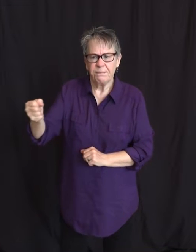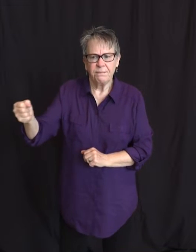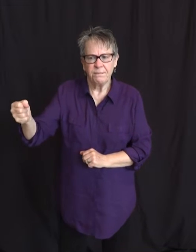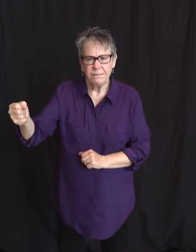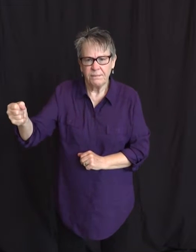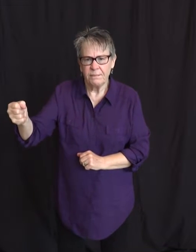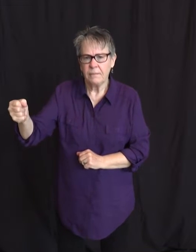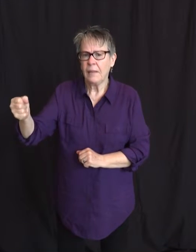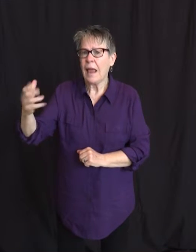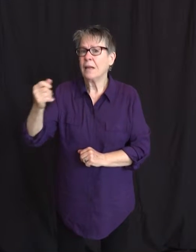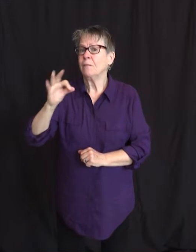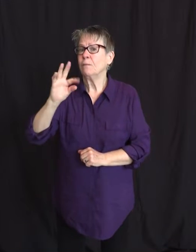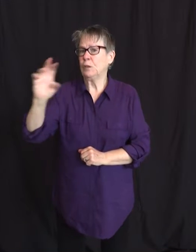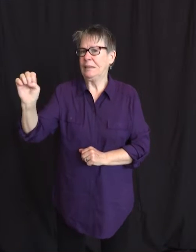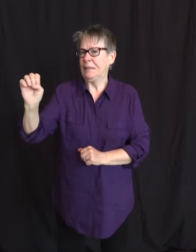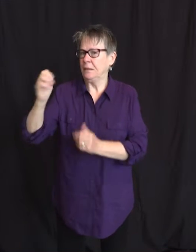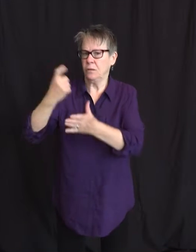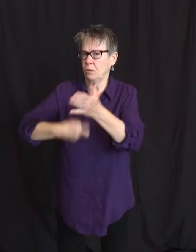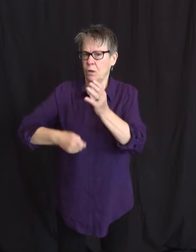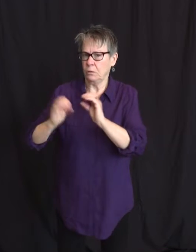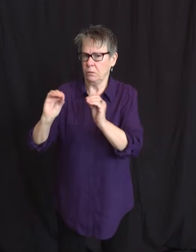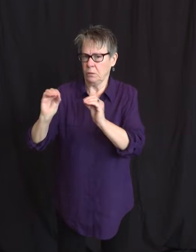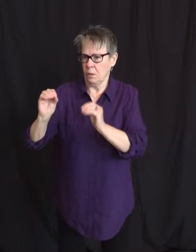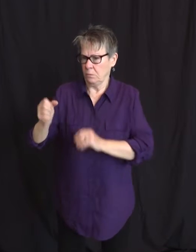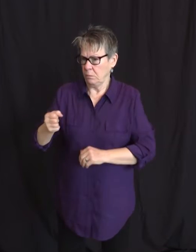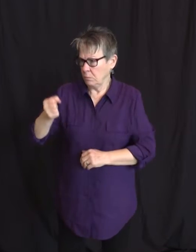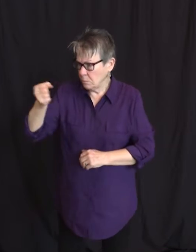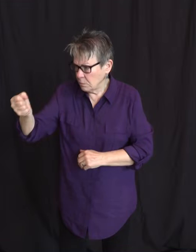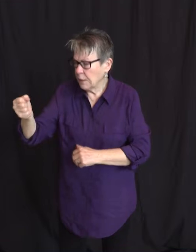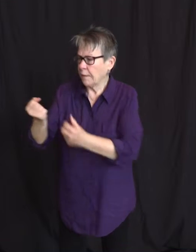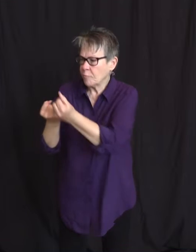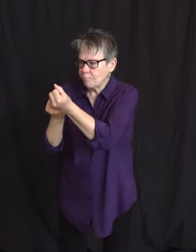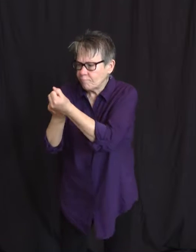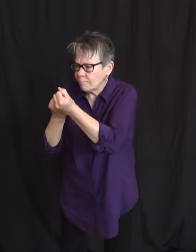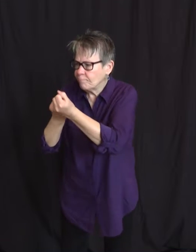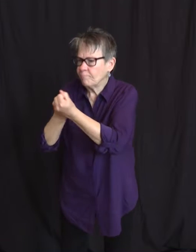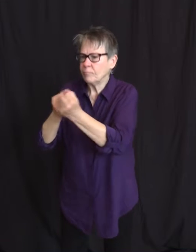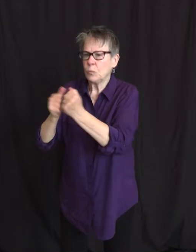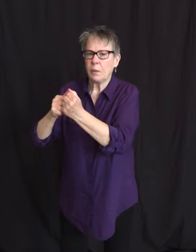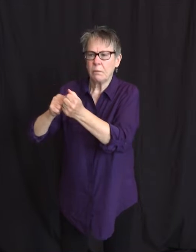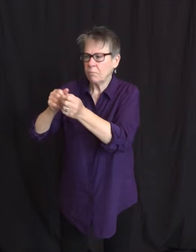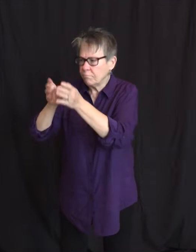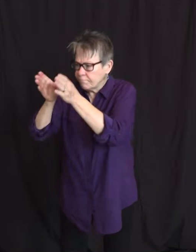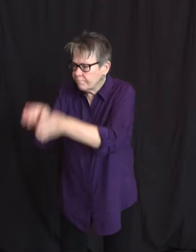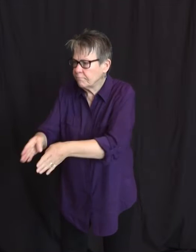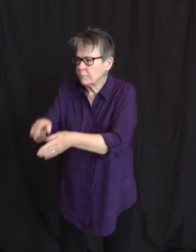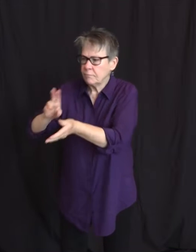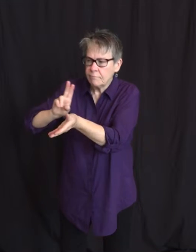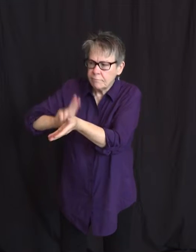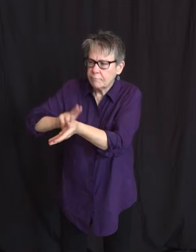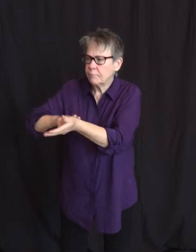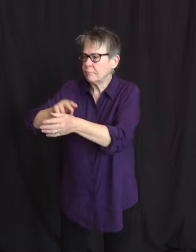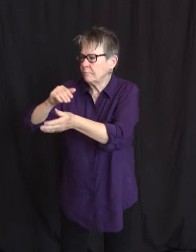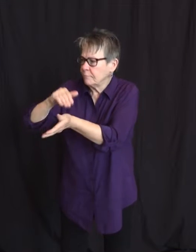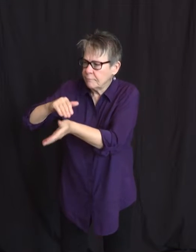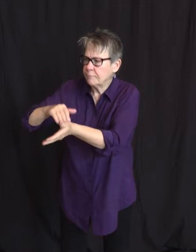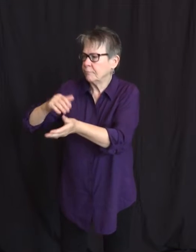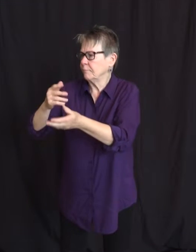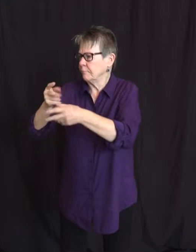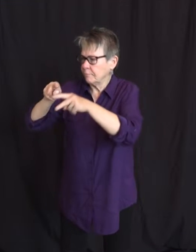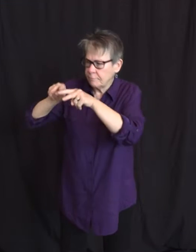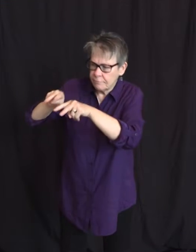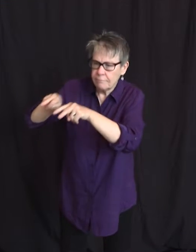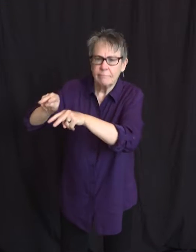with wraparound services as needed. We are fully prepared that when we restart our economy, we will